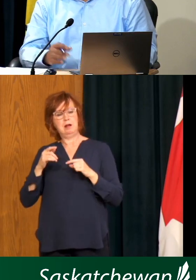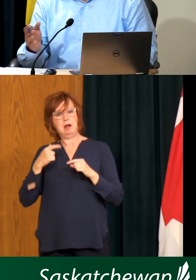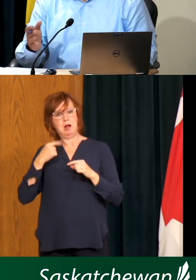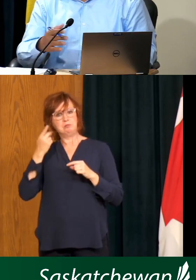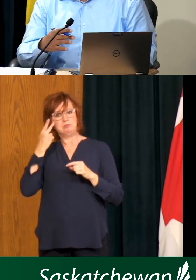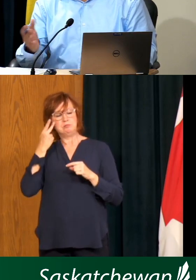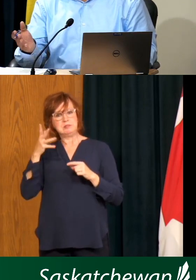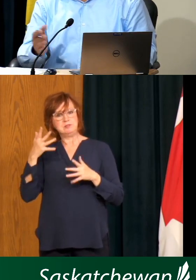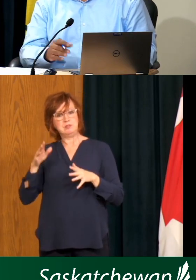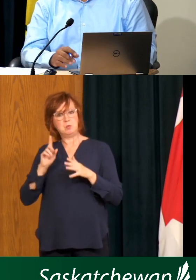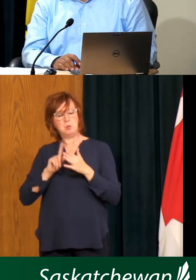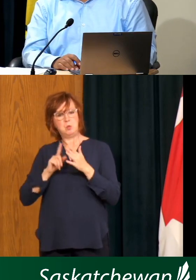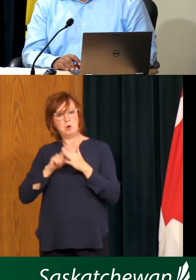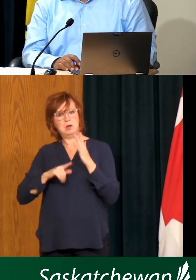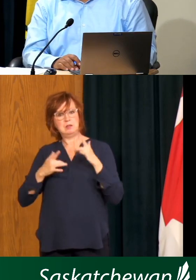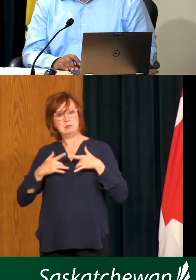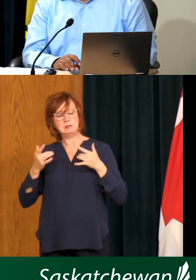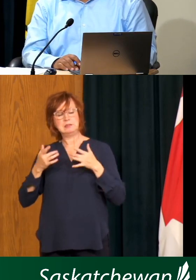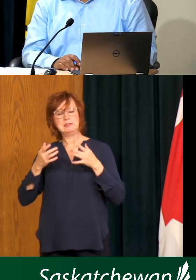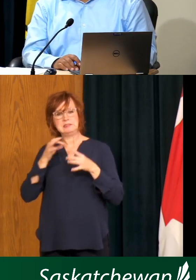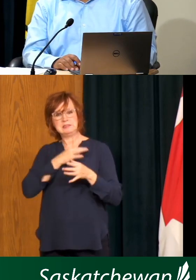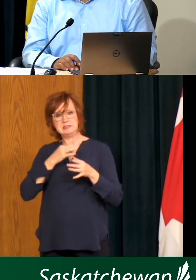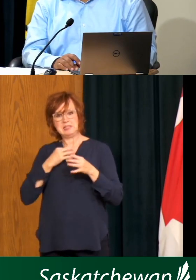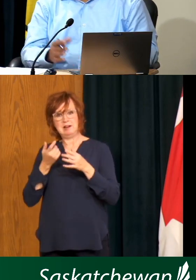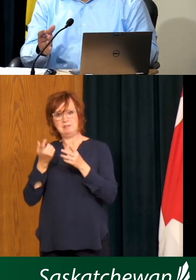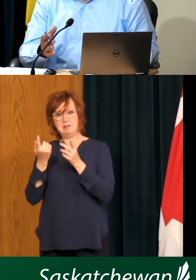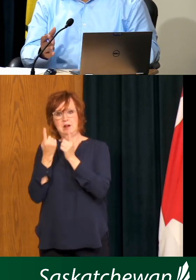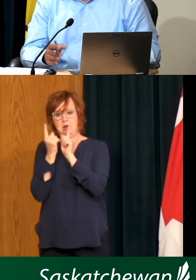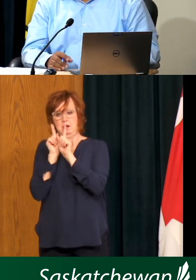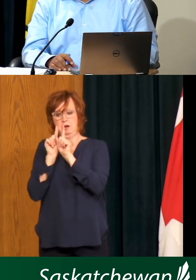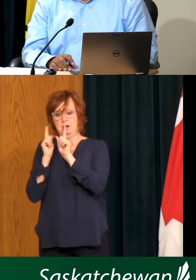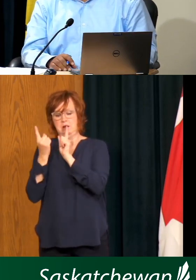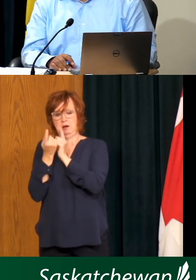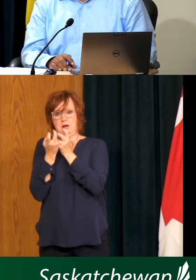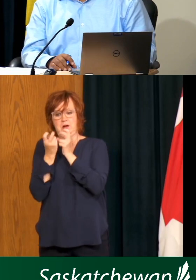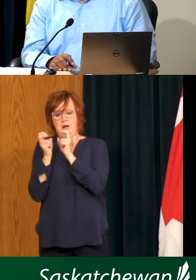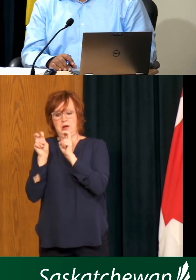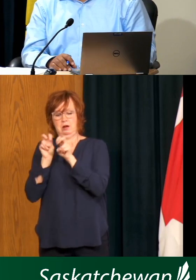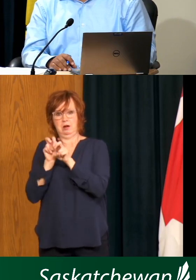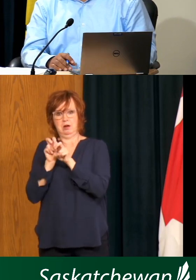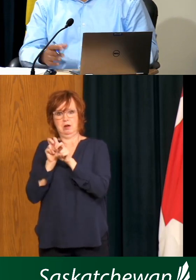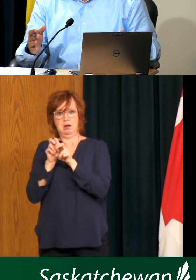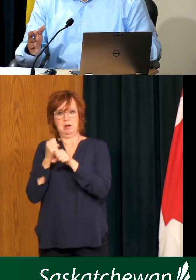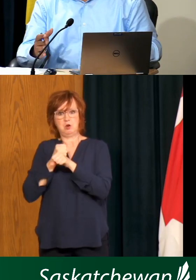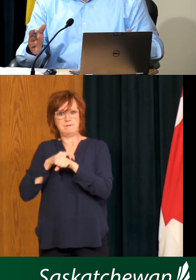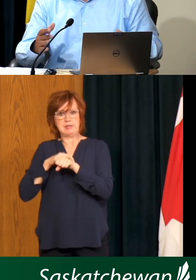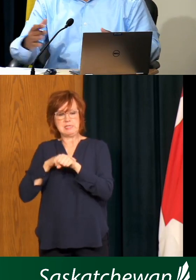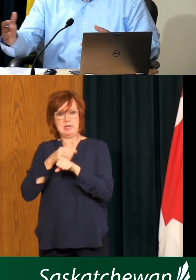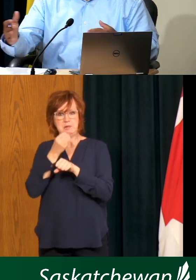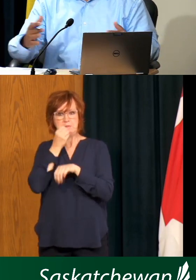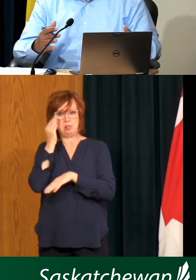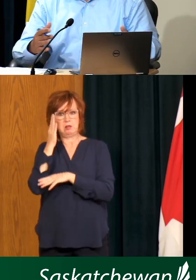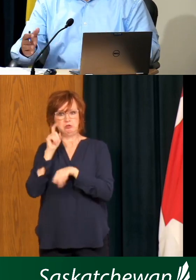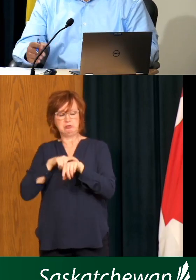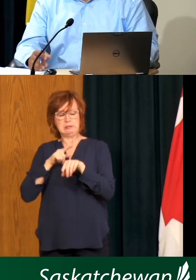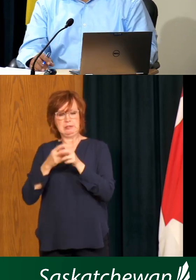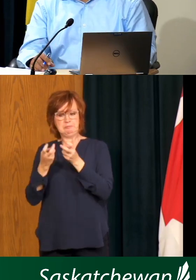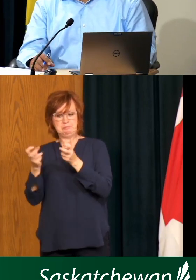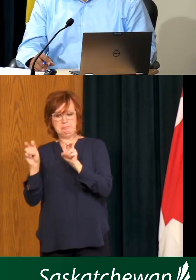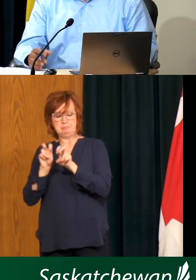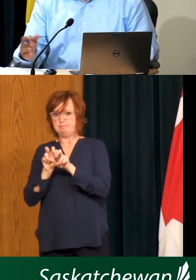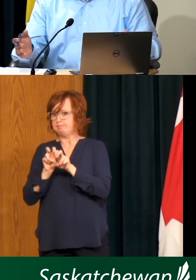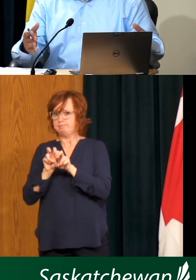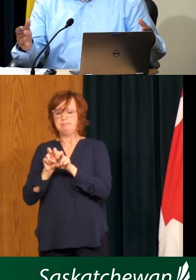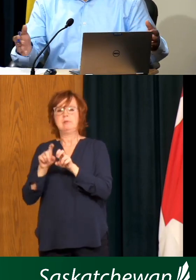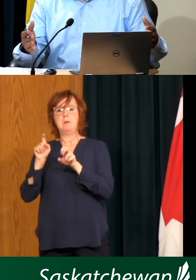forth. But again, that is a risk for transmission, and in other provinces, those are the settings where transmission has been reported, where you're not maintaining that physical